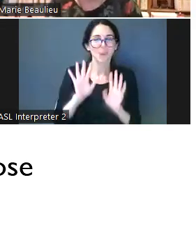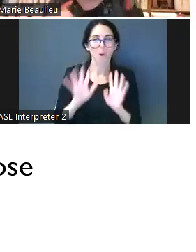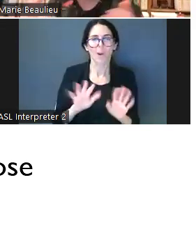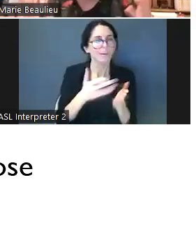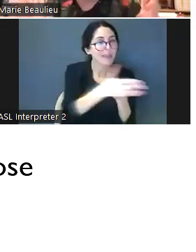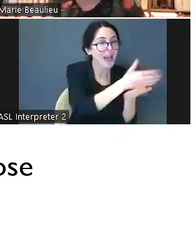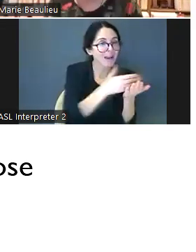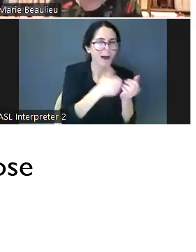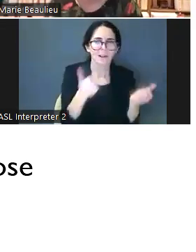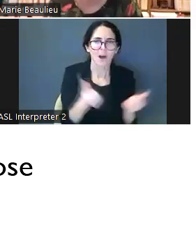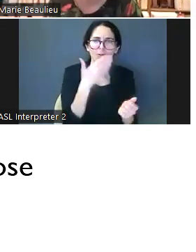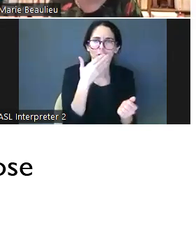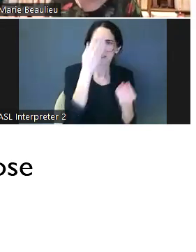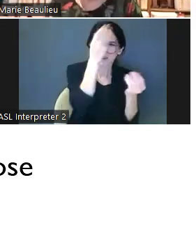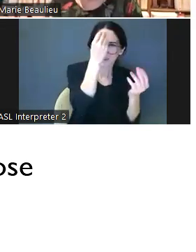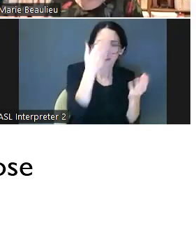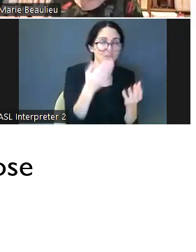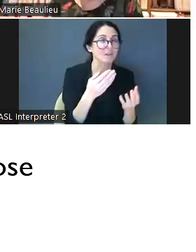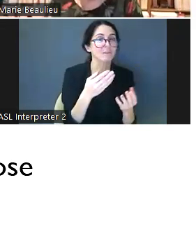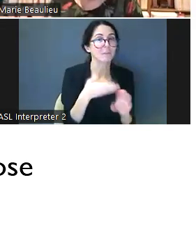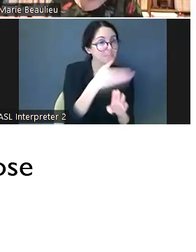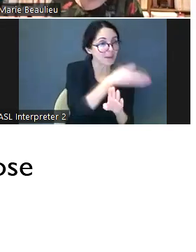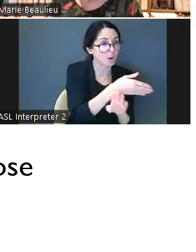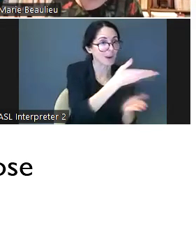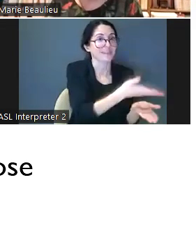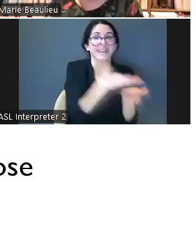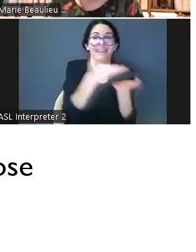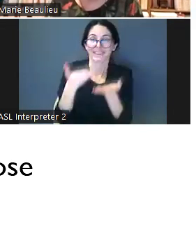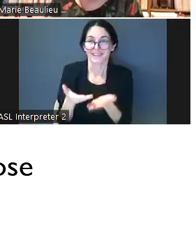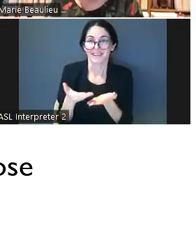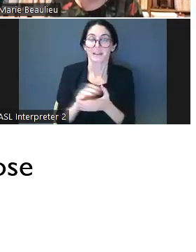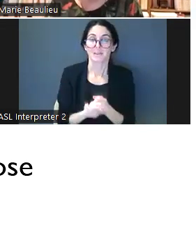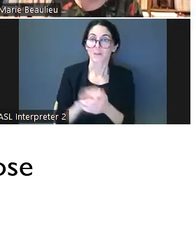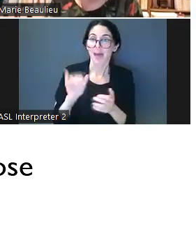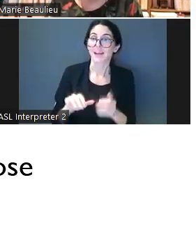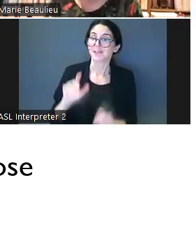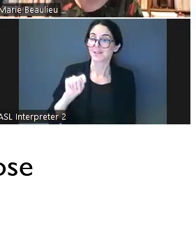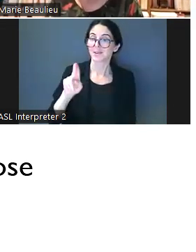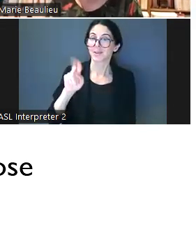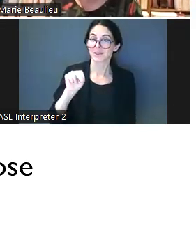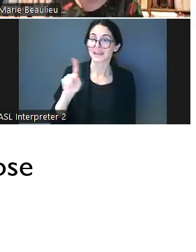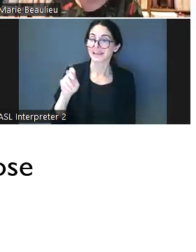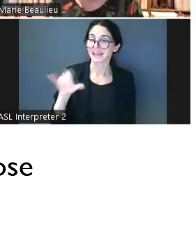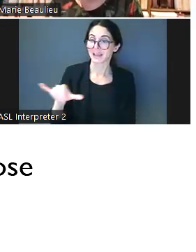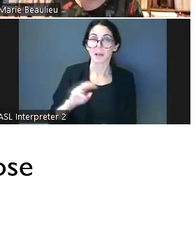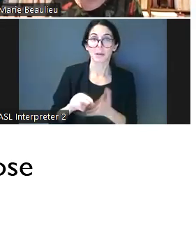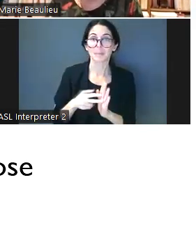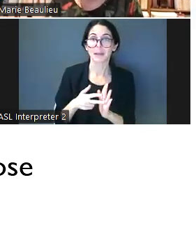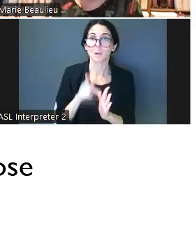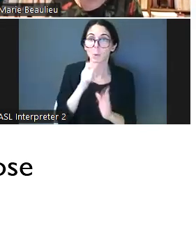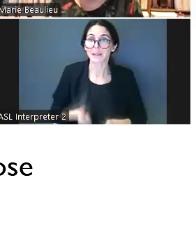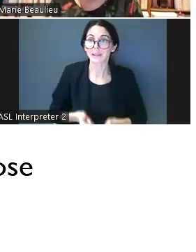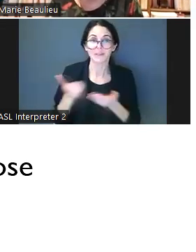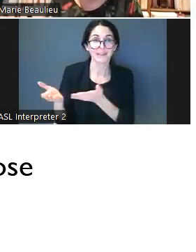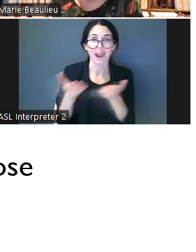with the permission of the people who did it. It's the turnkey program that can be adapted to the needs of each residence.